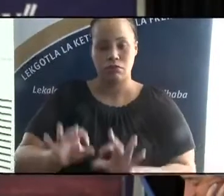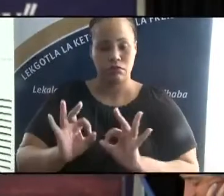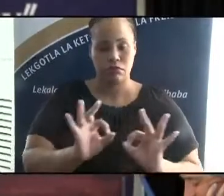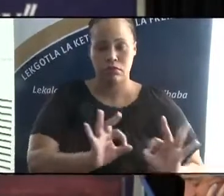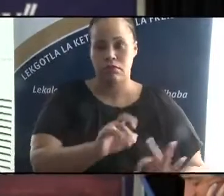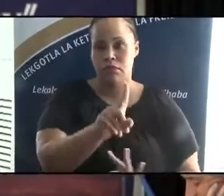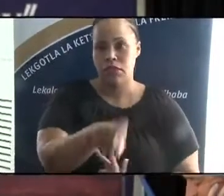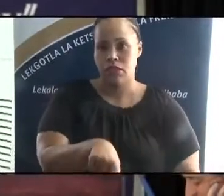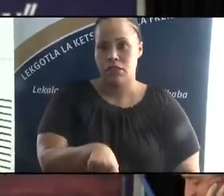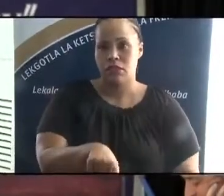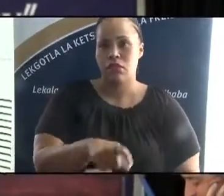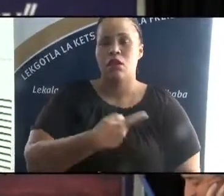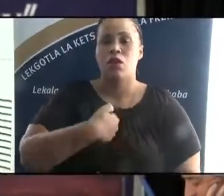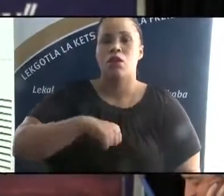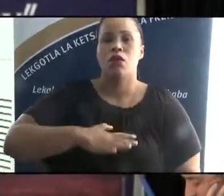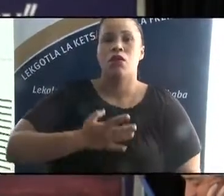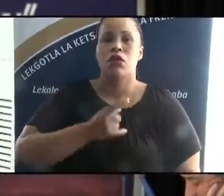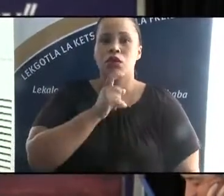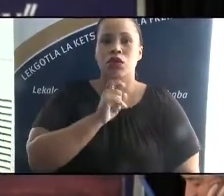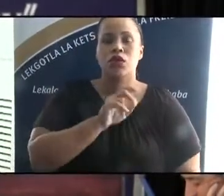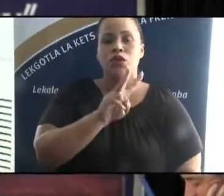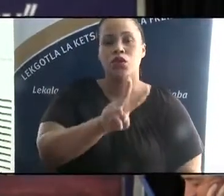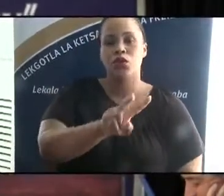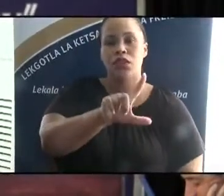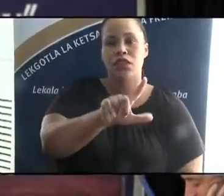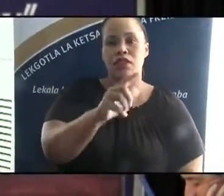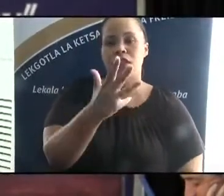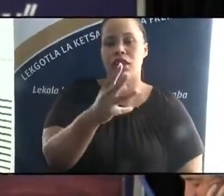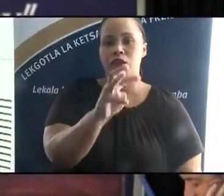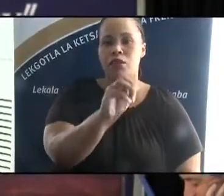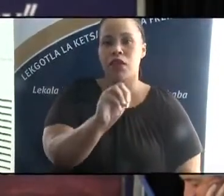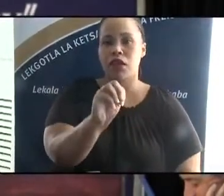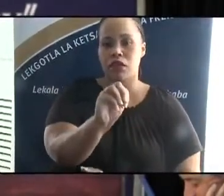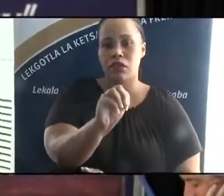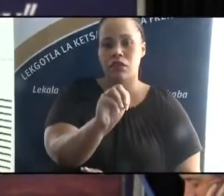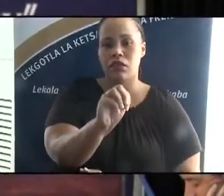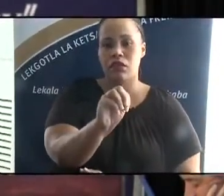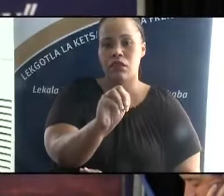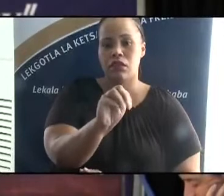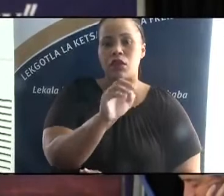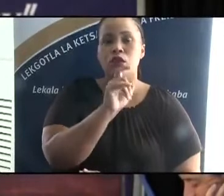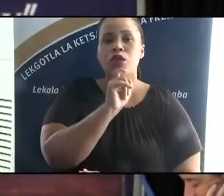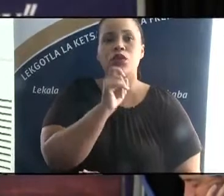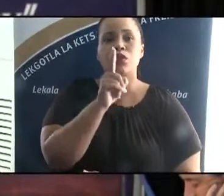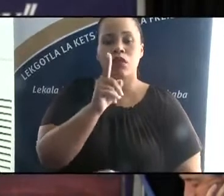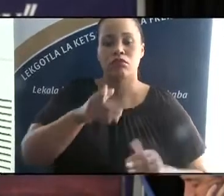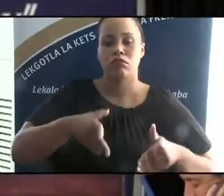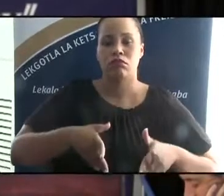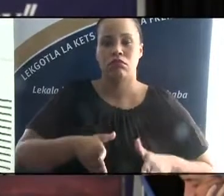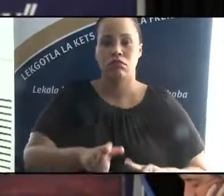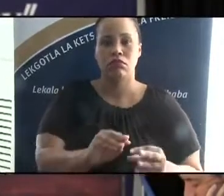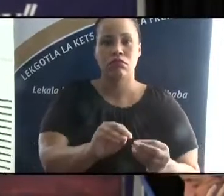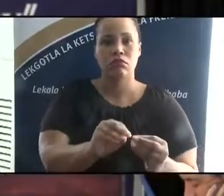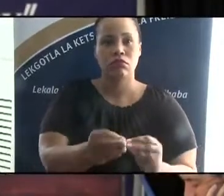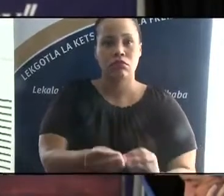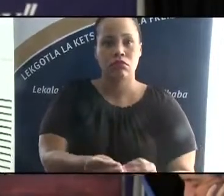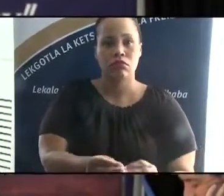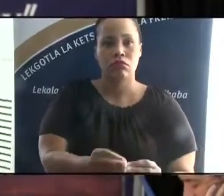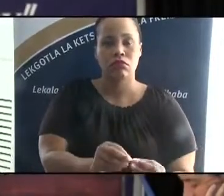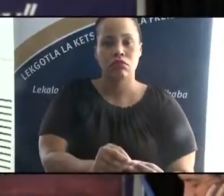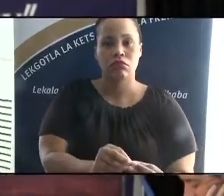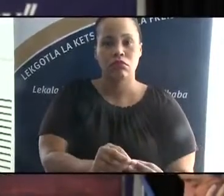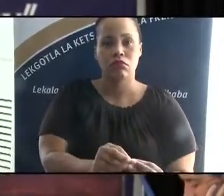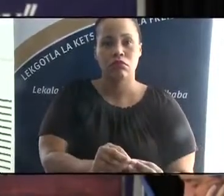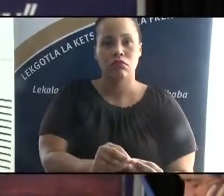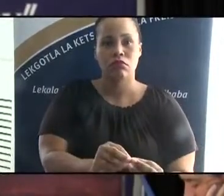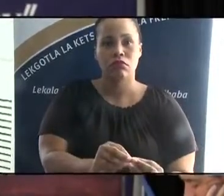we intend to spend 279 million on existing infrastructure earmarked for the